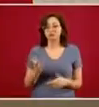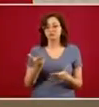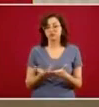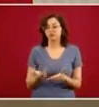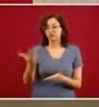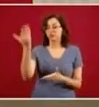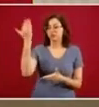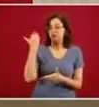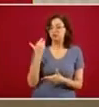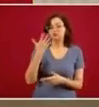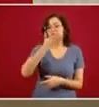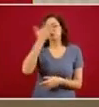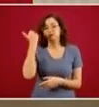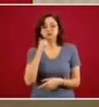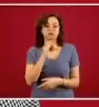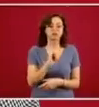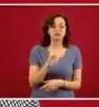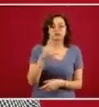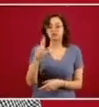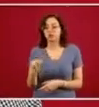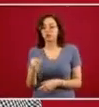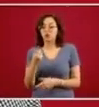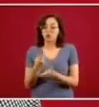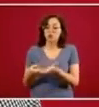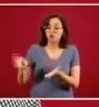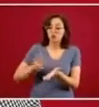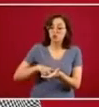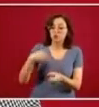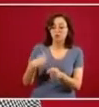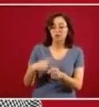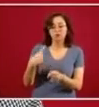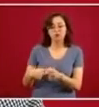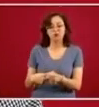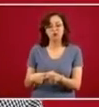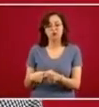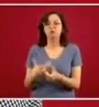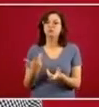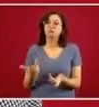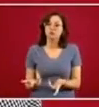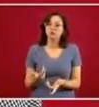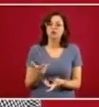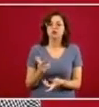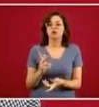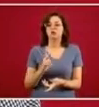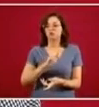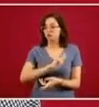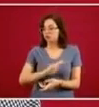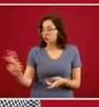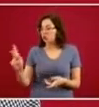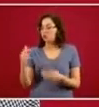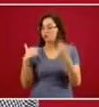originated by the virus limit the access to oxygen and eventually lead to death.